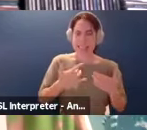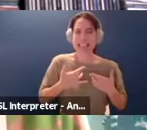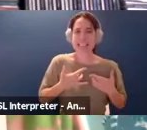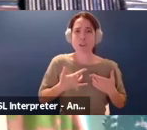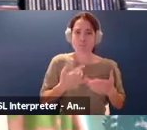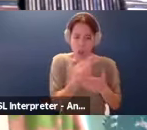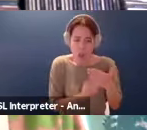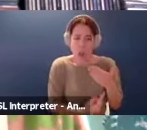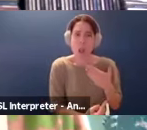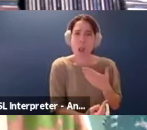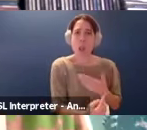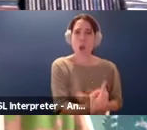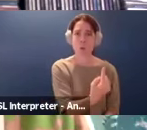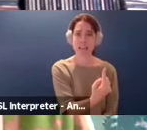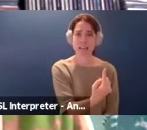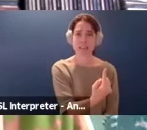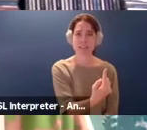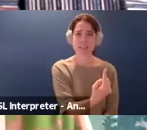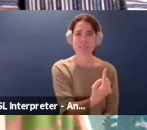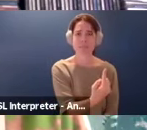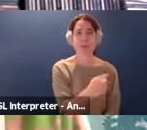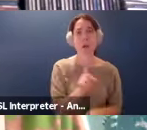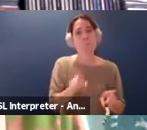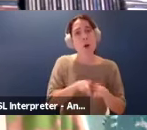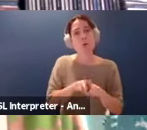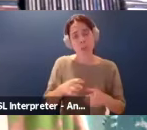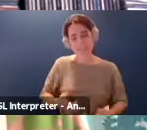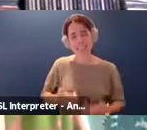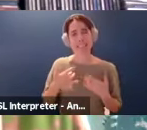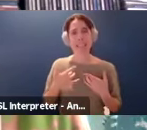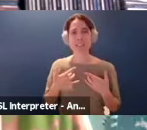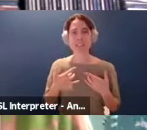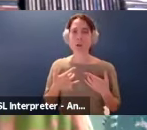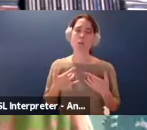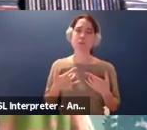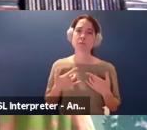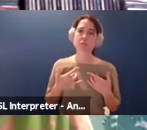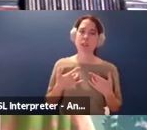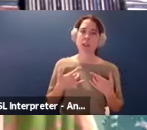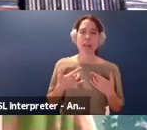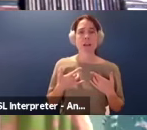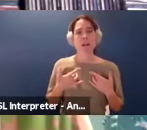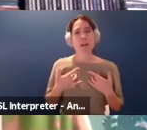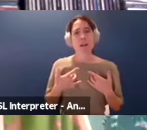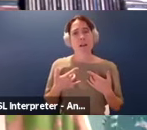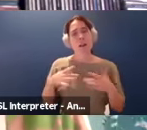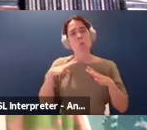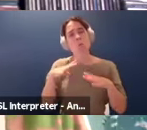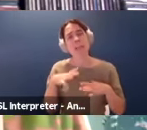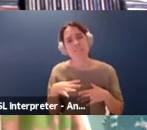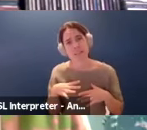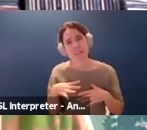and you know i thinking about this and the loneliness of so often being the only person of color on retreat